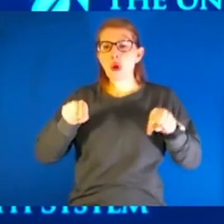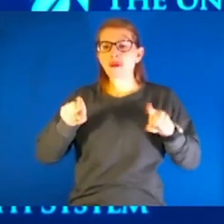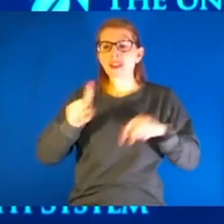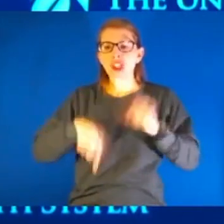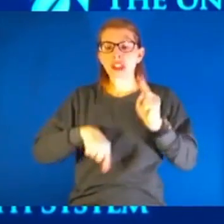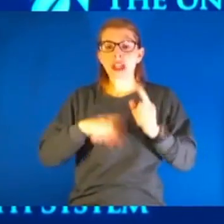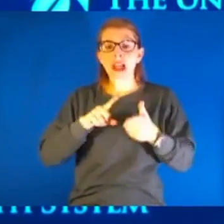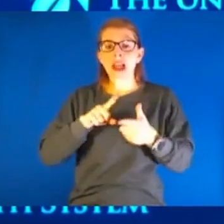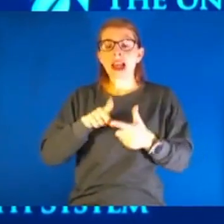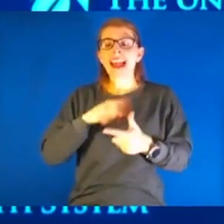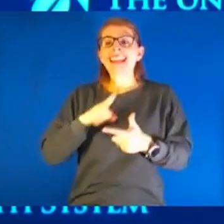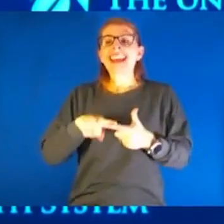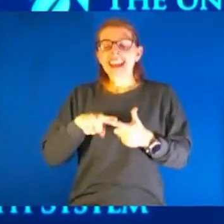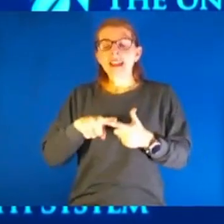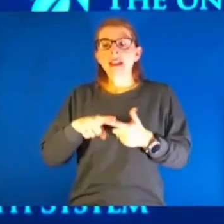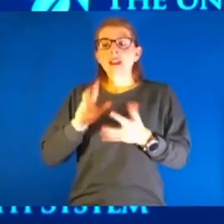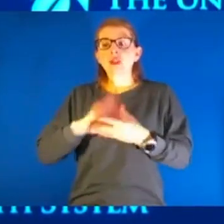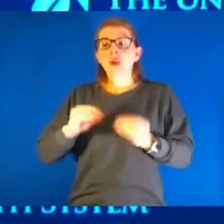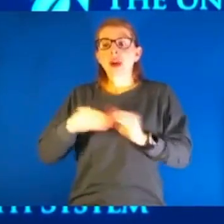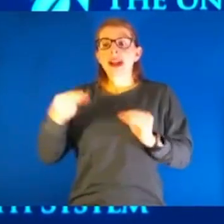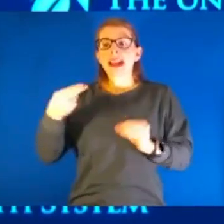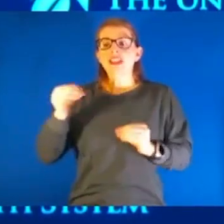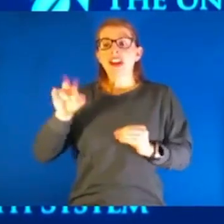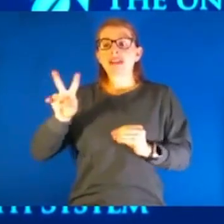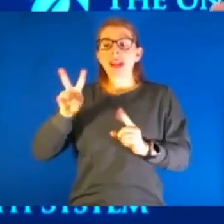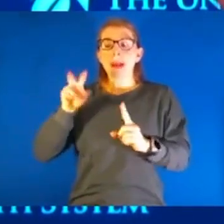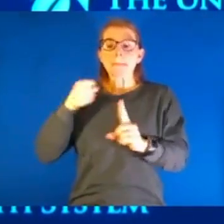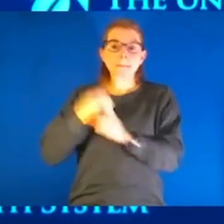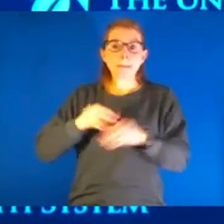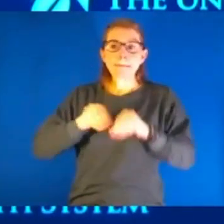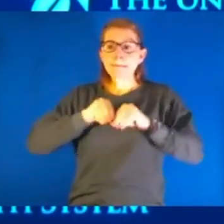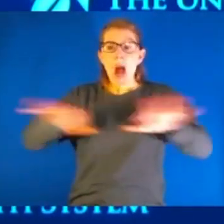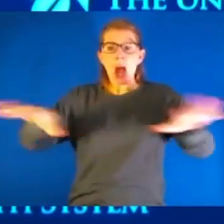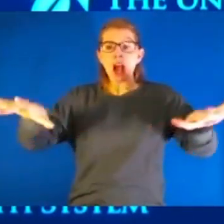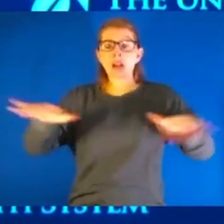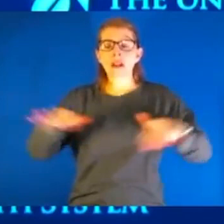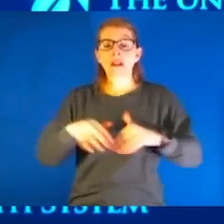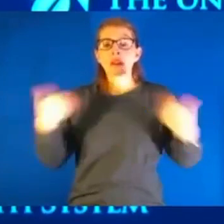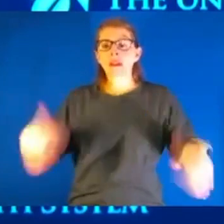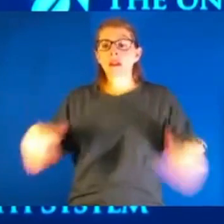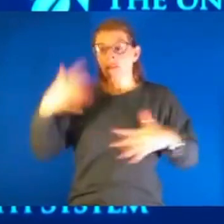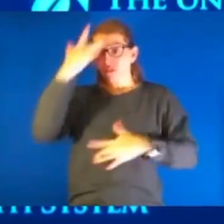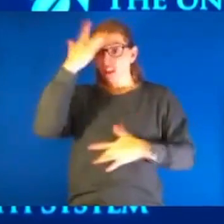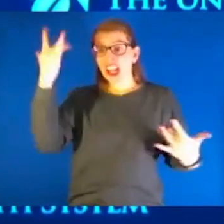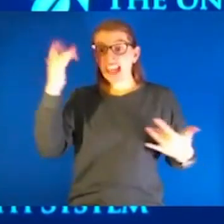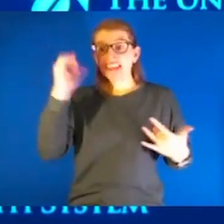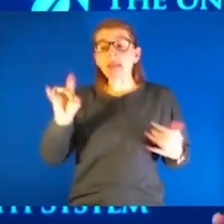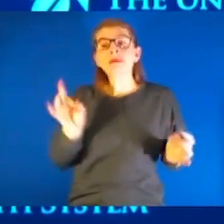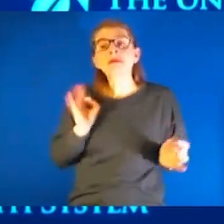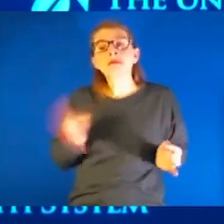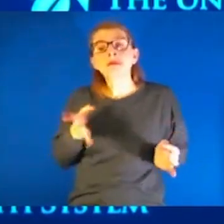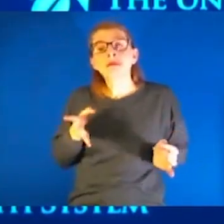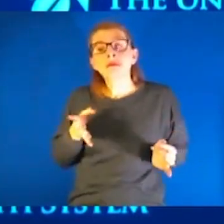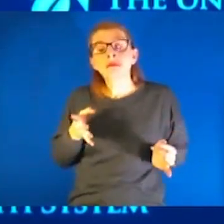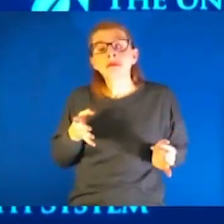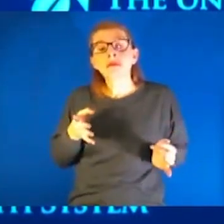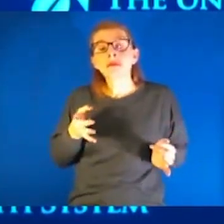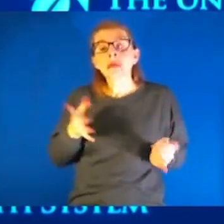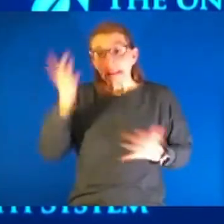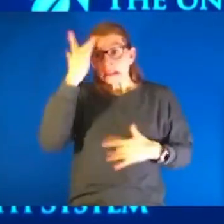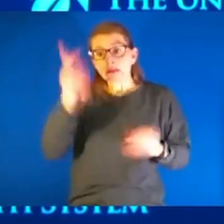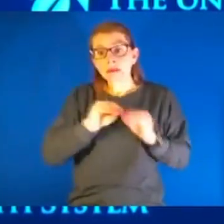story of HIV really broke. And gosh, yet another world we forget. That was a terrible pandemic, not